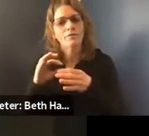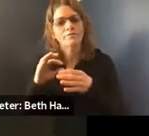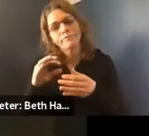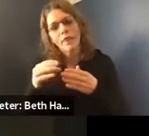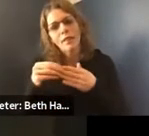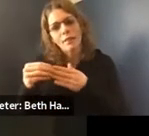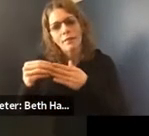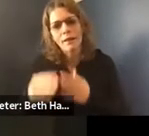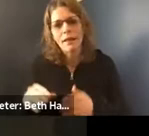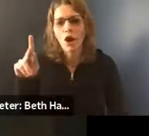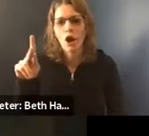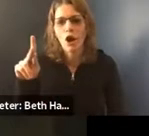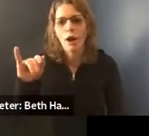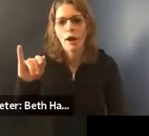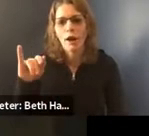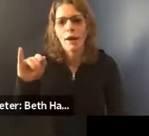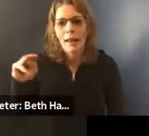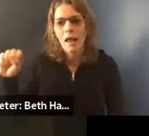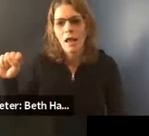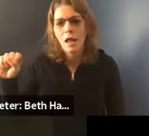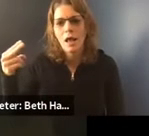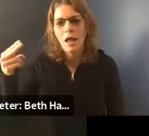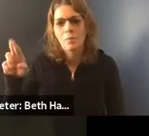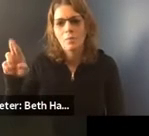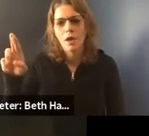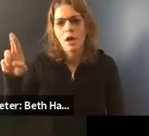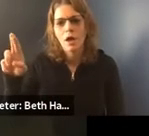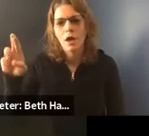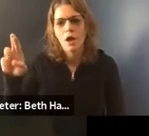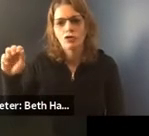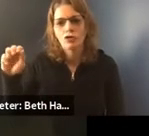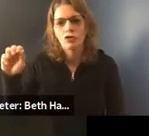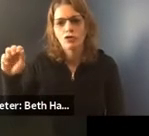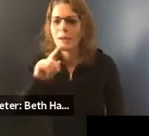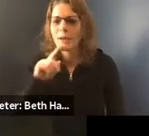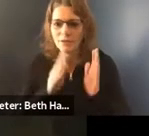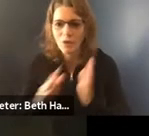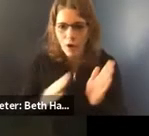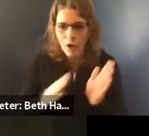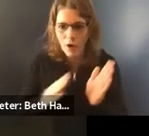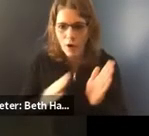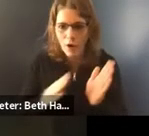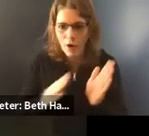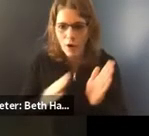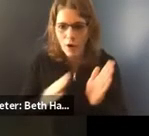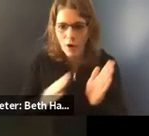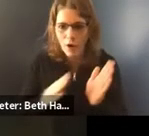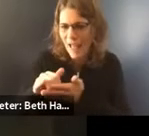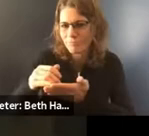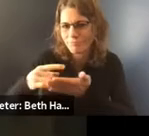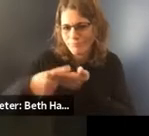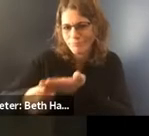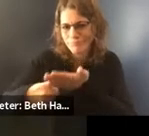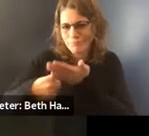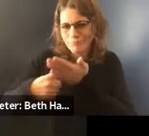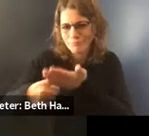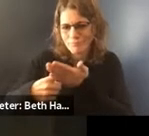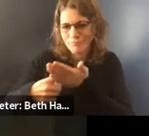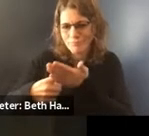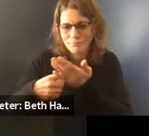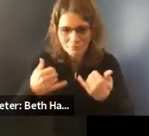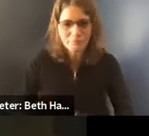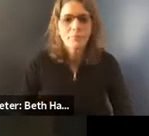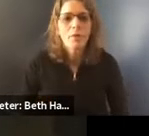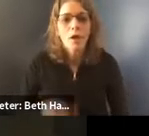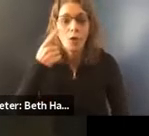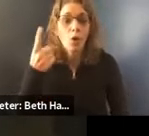curious to see, that unfolding and having a wonderful conversation. And then for those of you who are doing the design